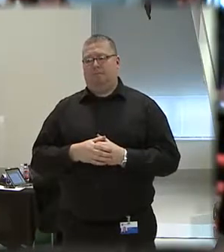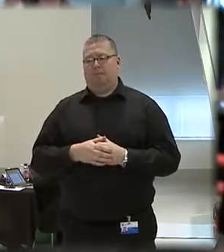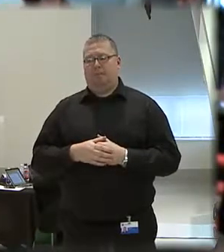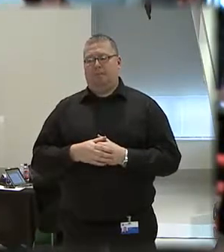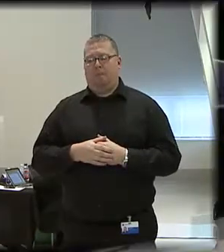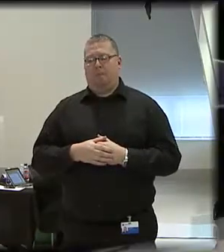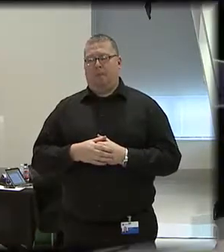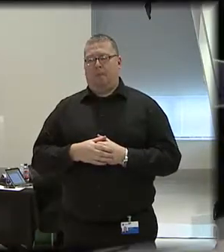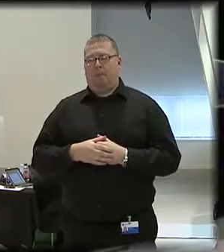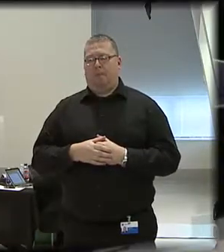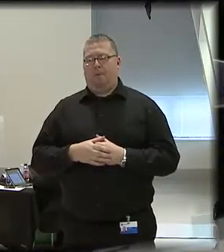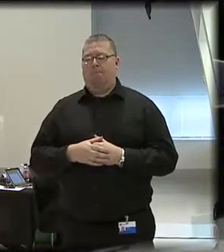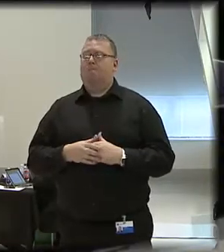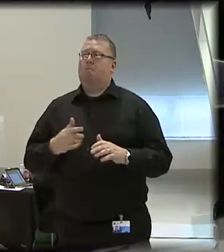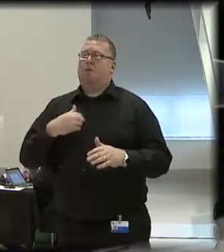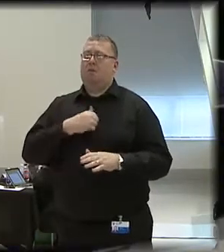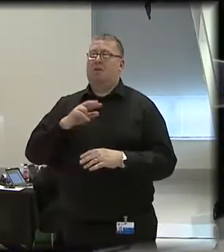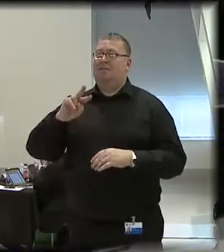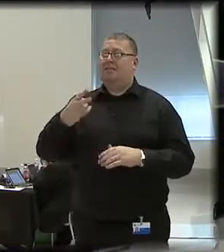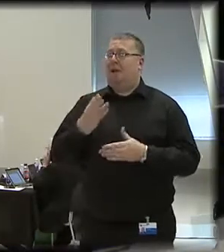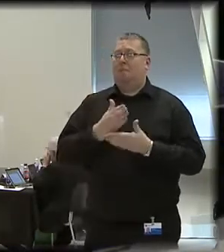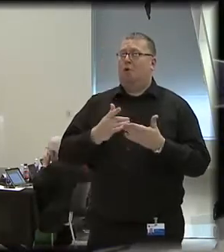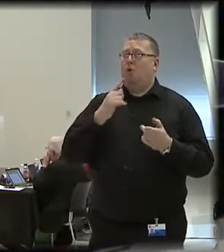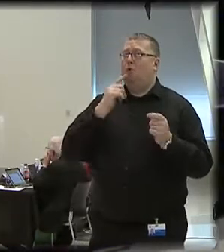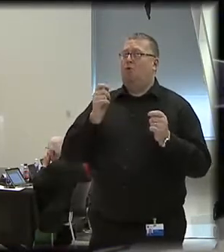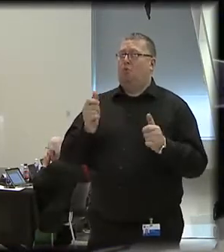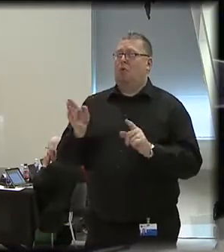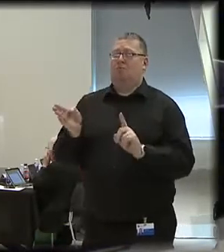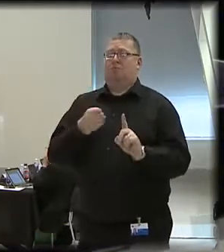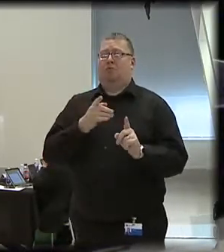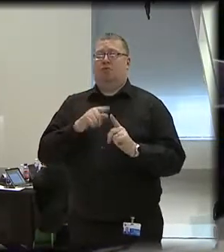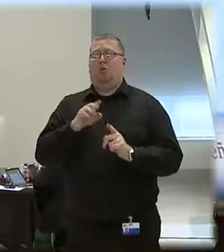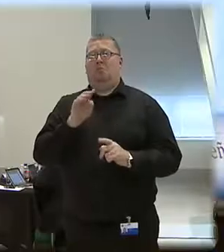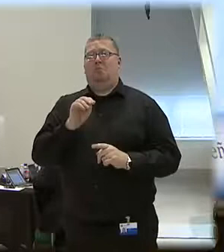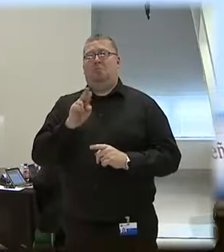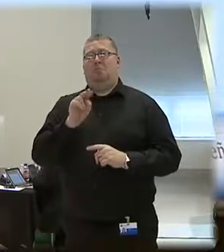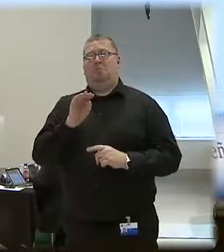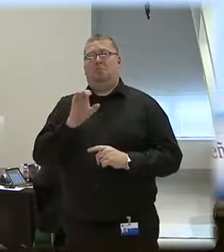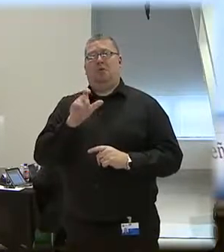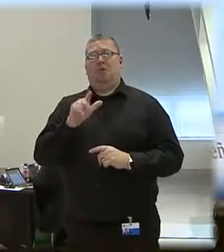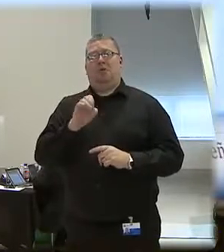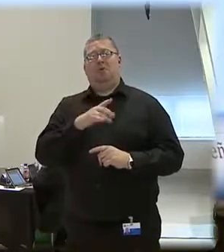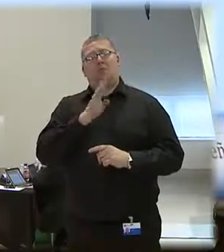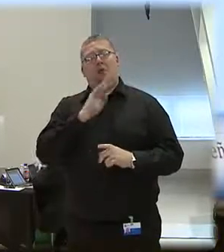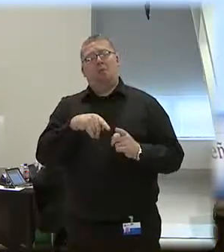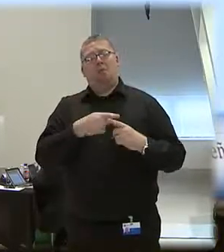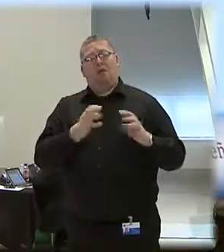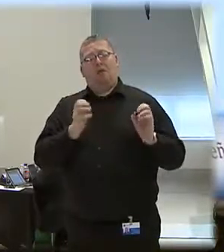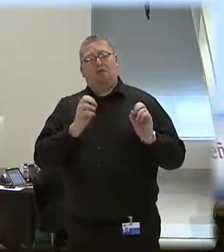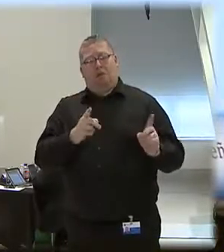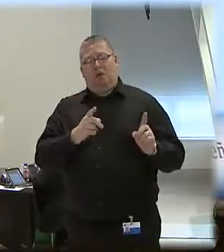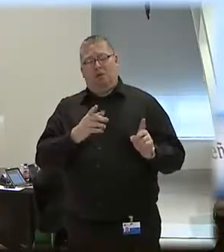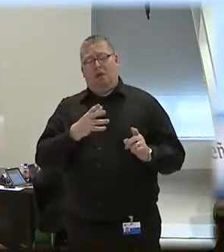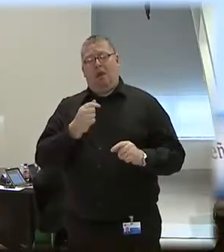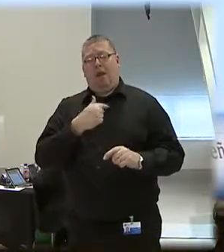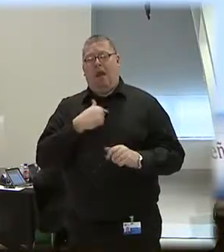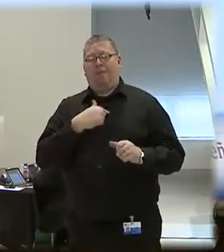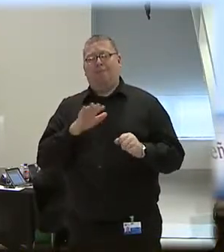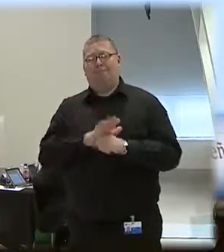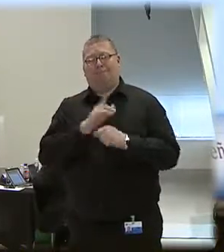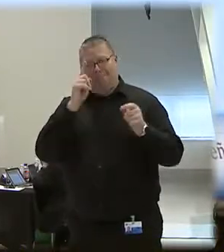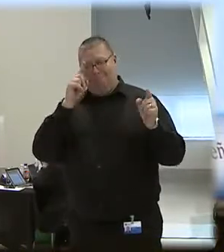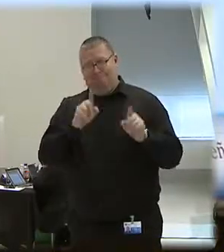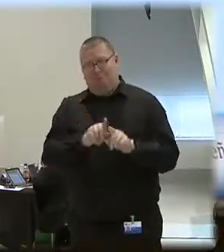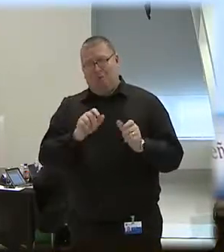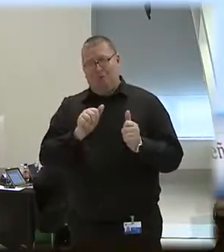And I'm sorry, the second part was real quick towards Mr. McHale. You talk about education, and I wholeheartedly agree with you